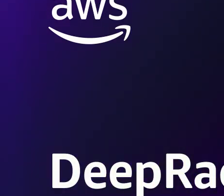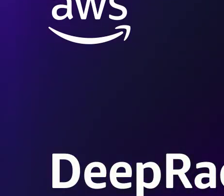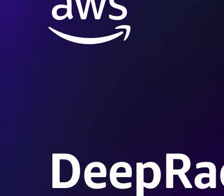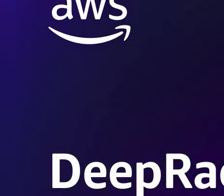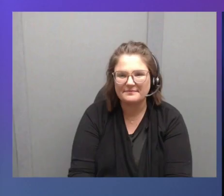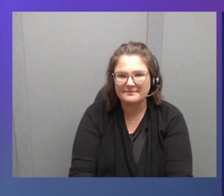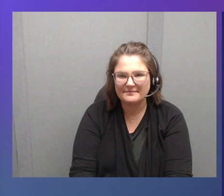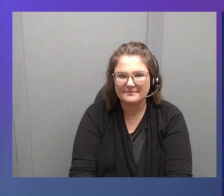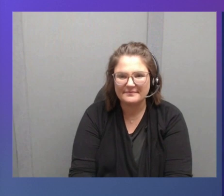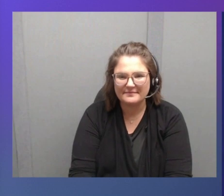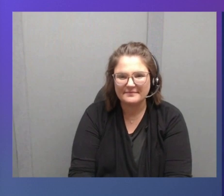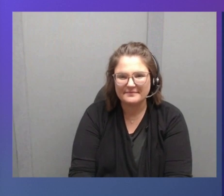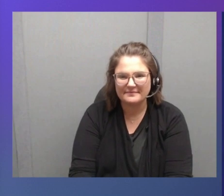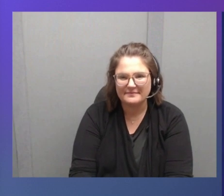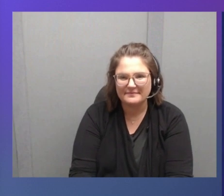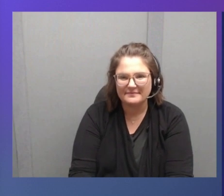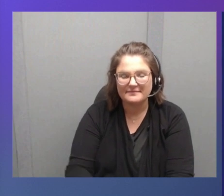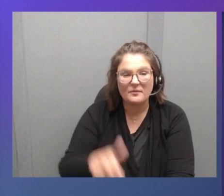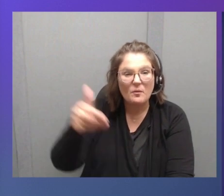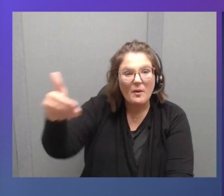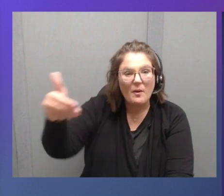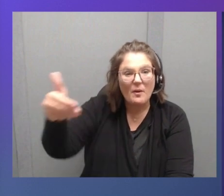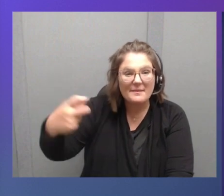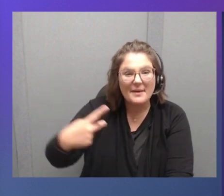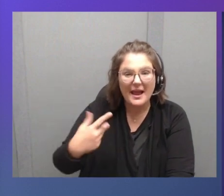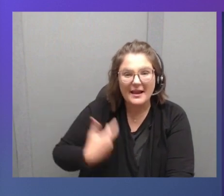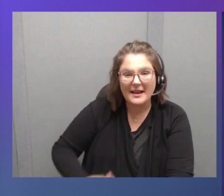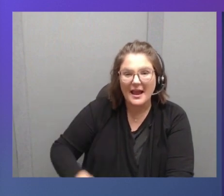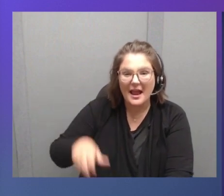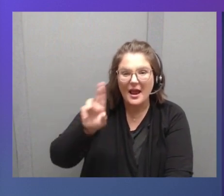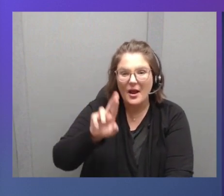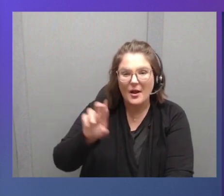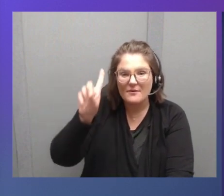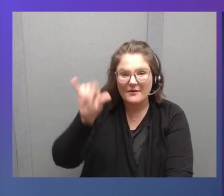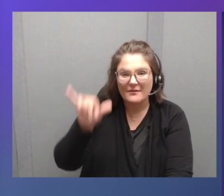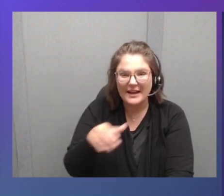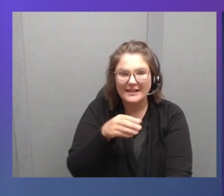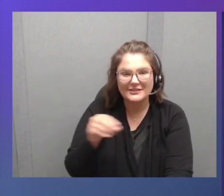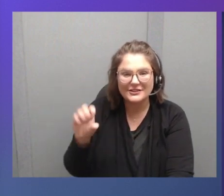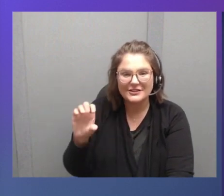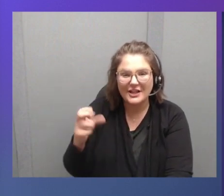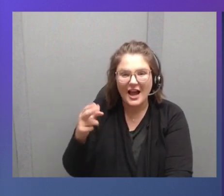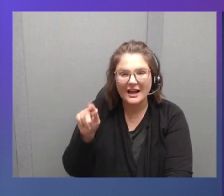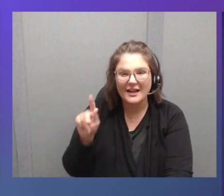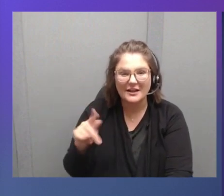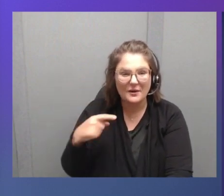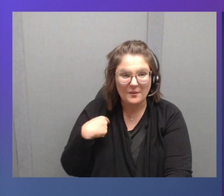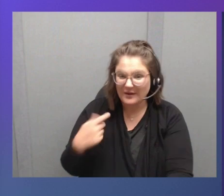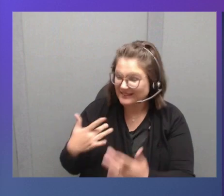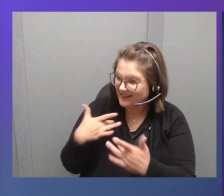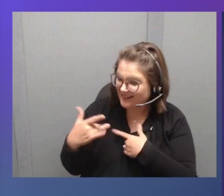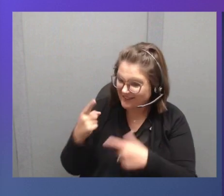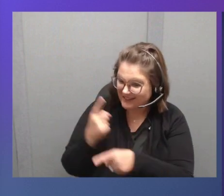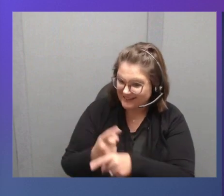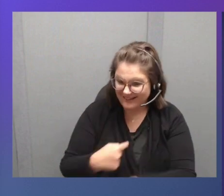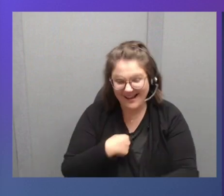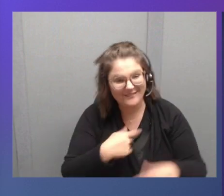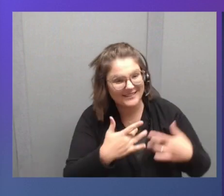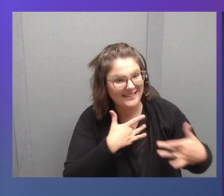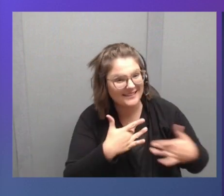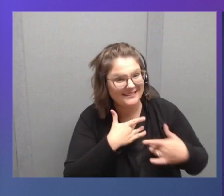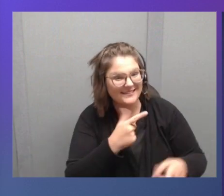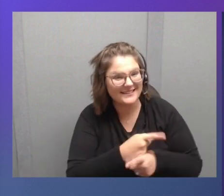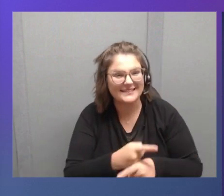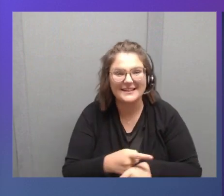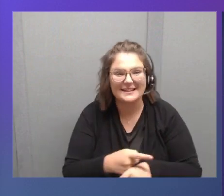Welcome back. I am Rudy, joined by Chana here in the studio, and we're excited, right? I'm excited. You're yeah. excited. I'm I mean, really excited. People